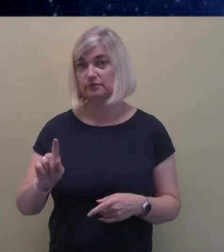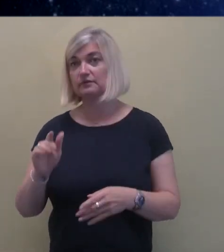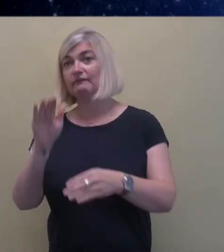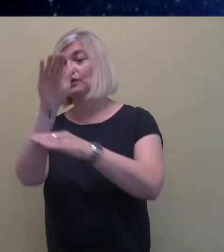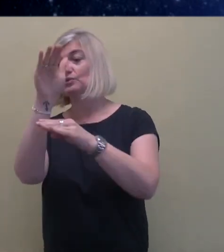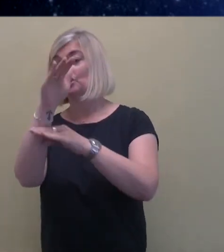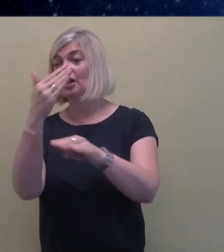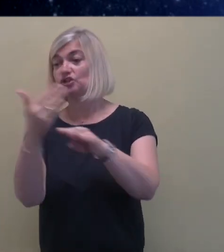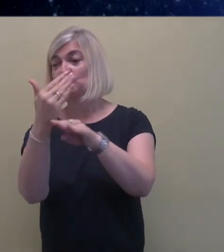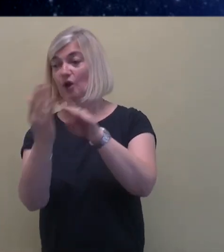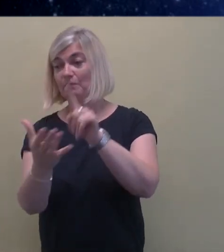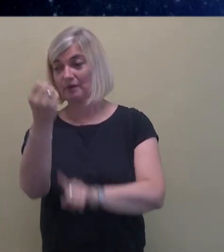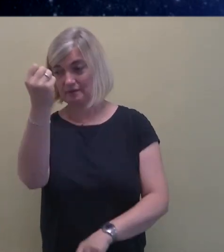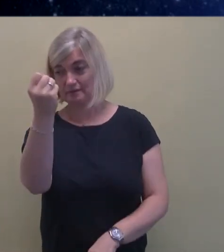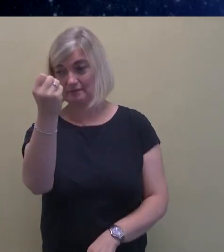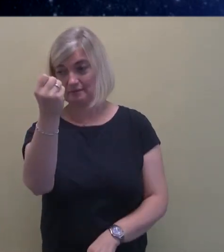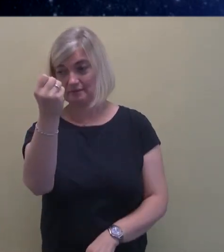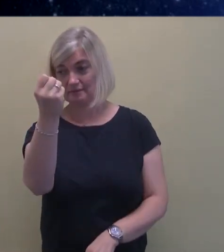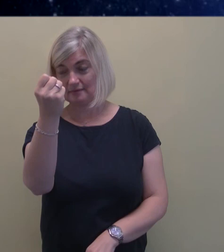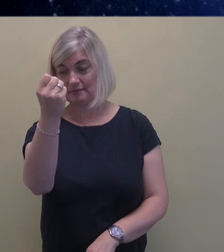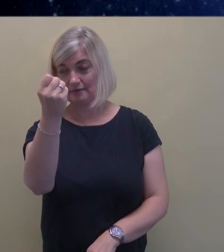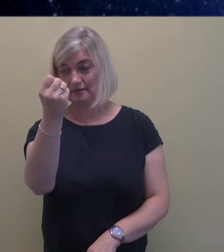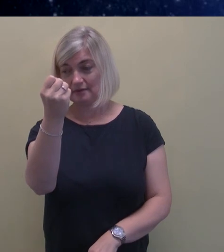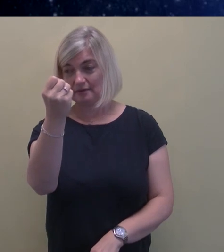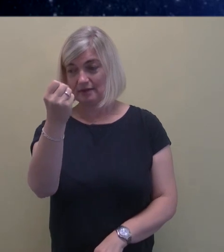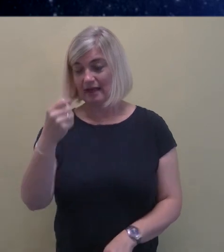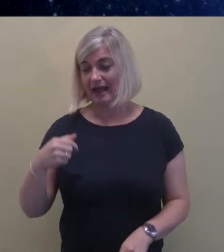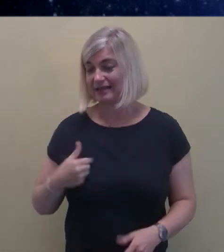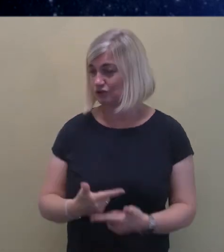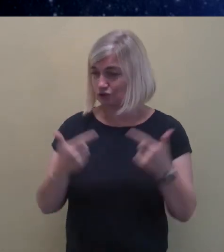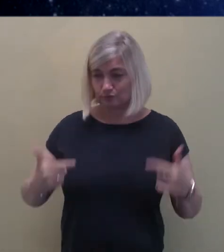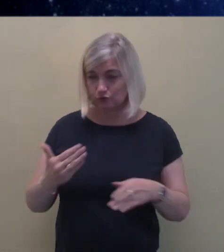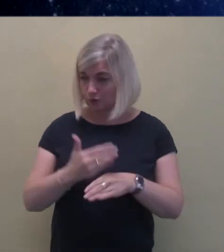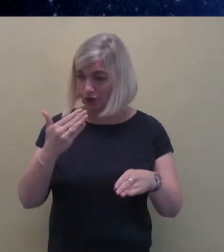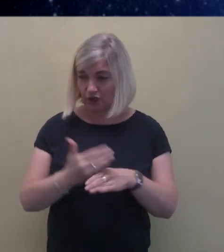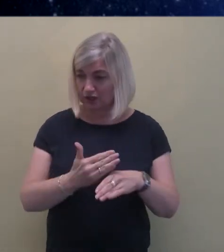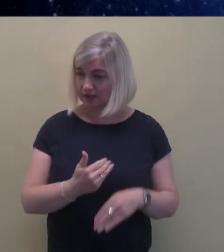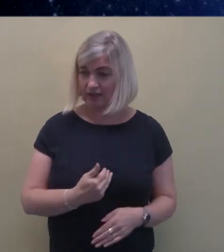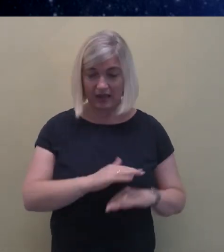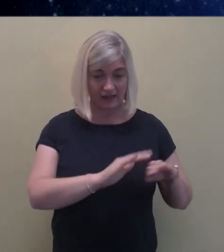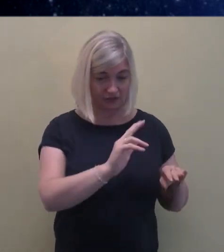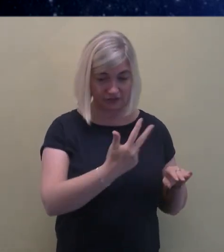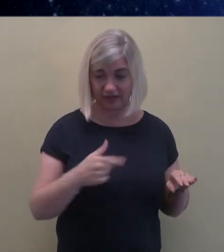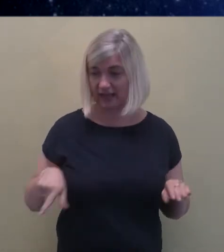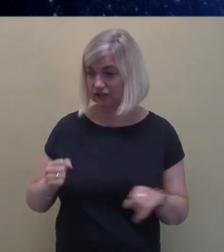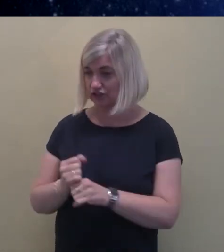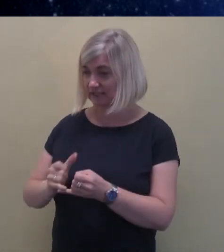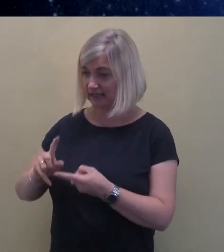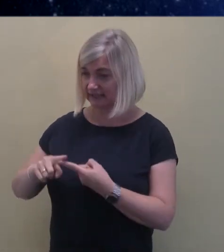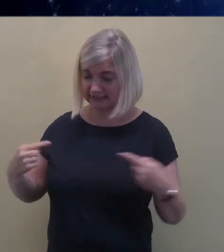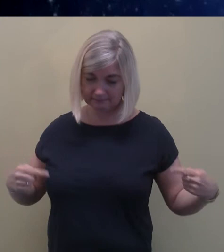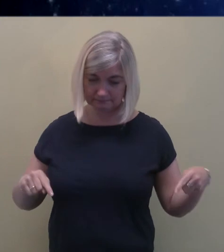not just your courses in college, but your employability later on, is our emphasis is we dedicate most of